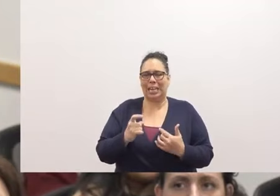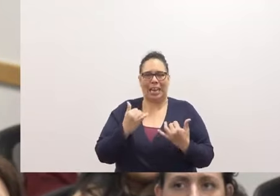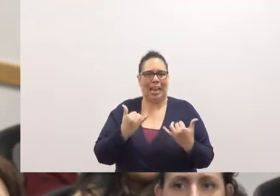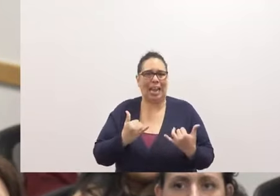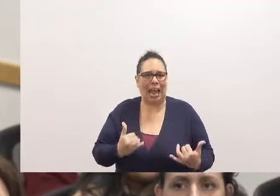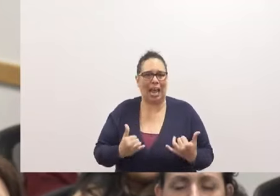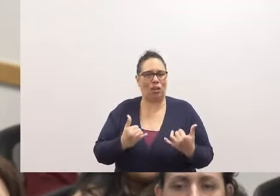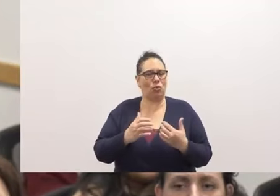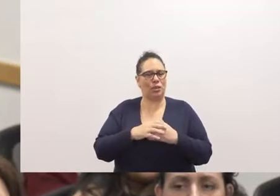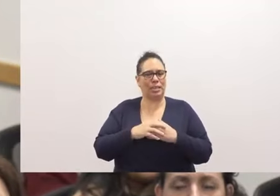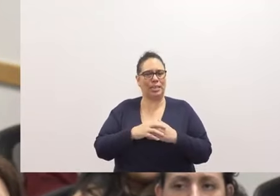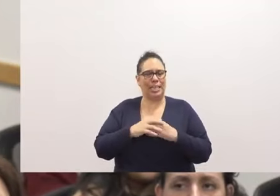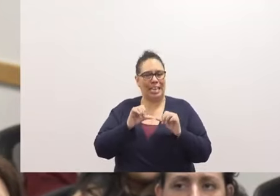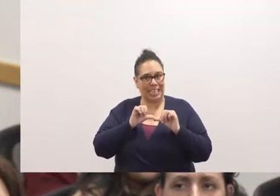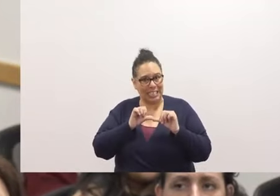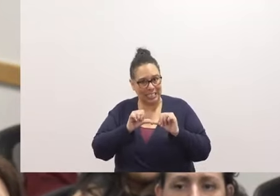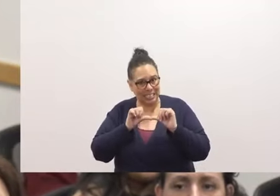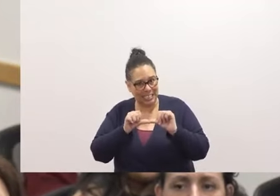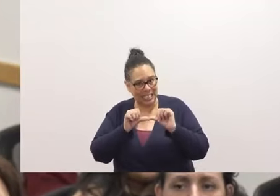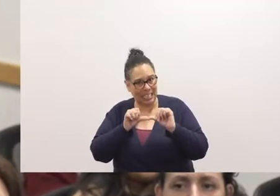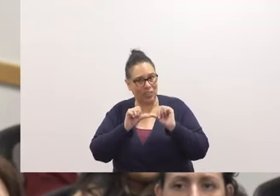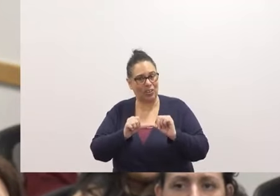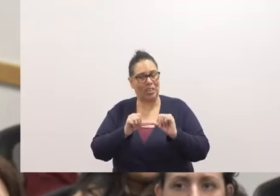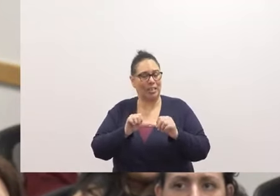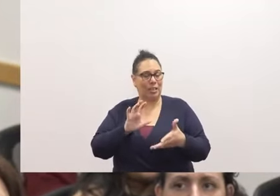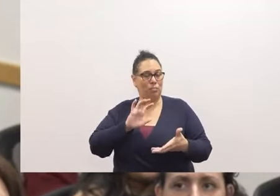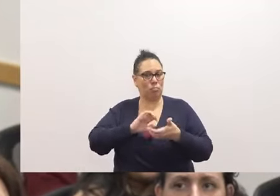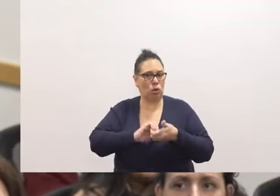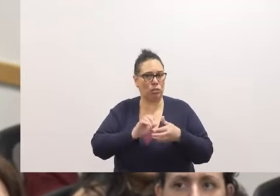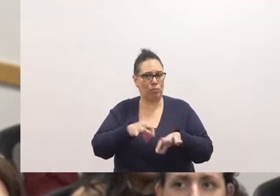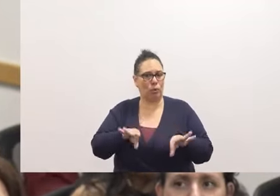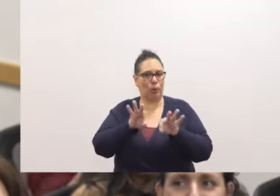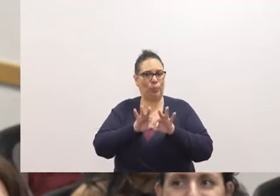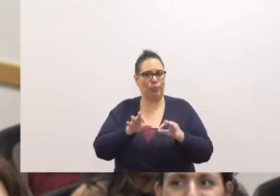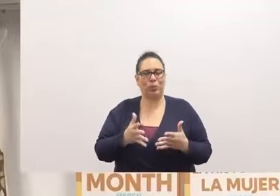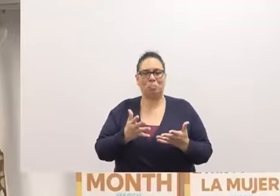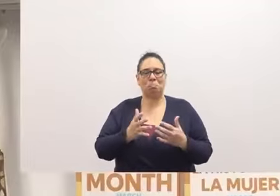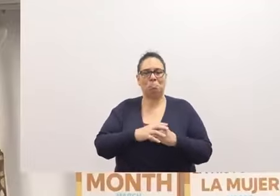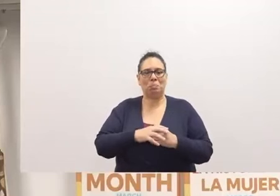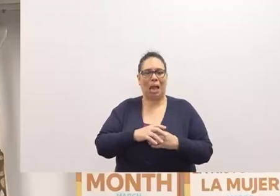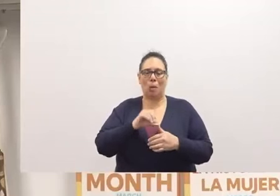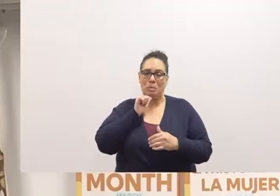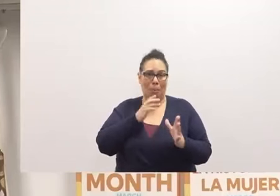there. So that was not what I planned to say, but that's what I said. So thank you and have a good night.